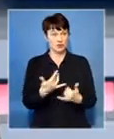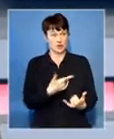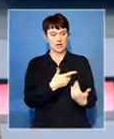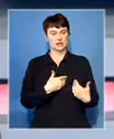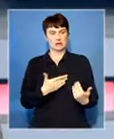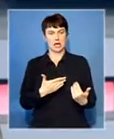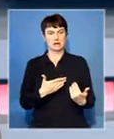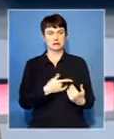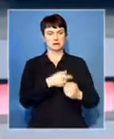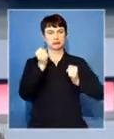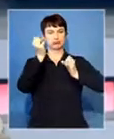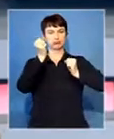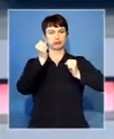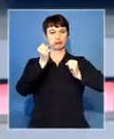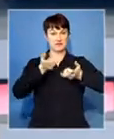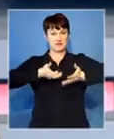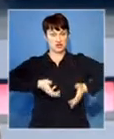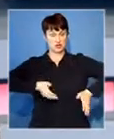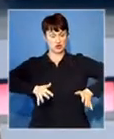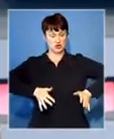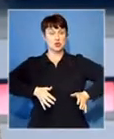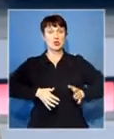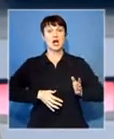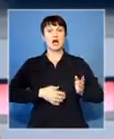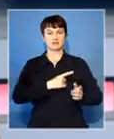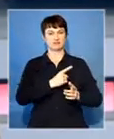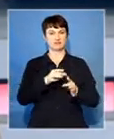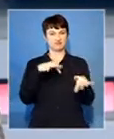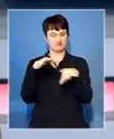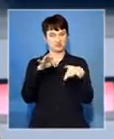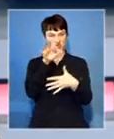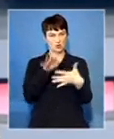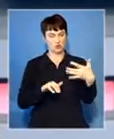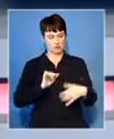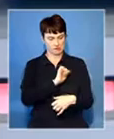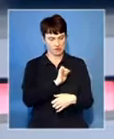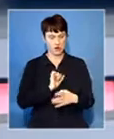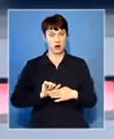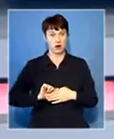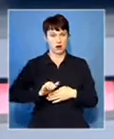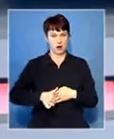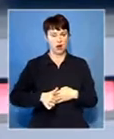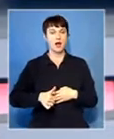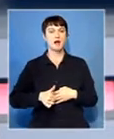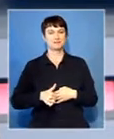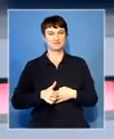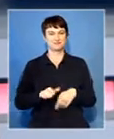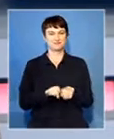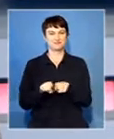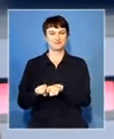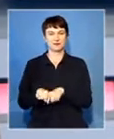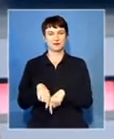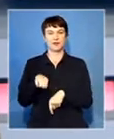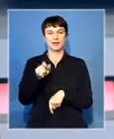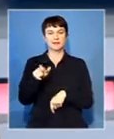his evidence in chief was put before the commission, and of course, taking center stage were